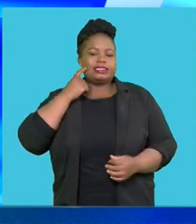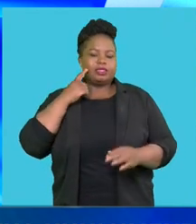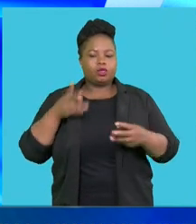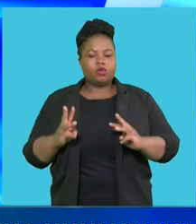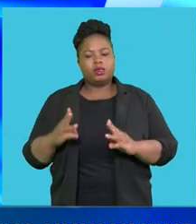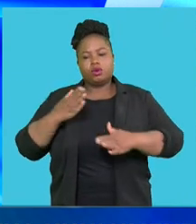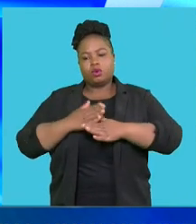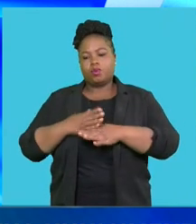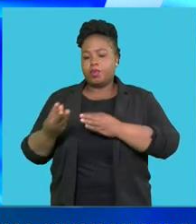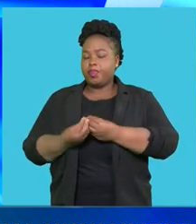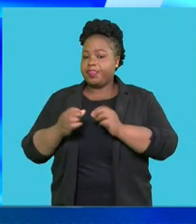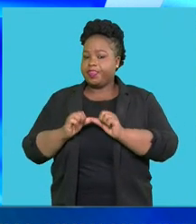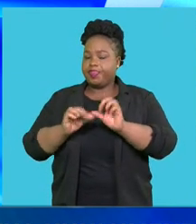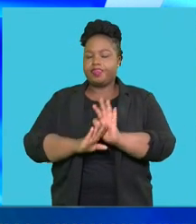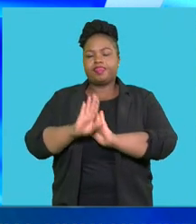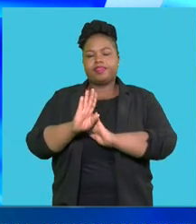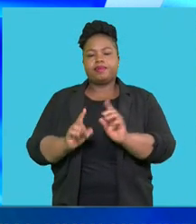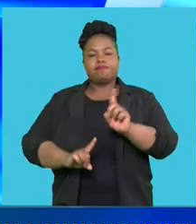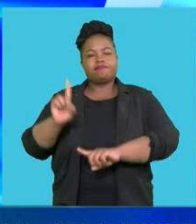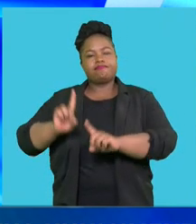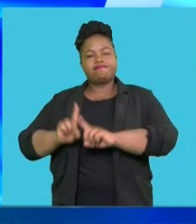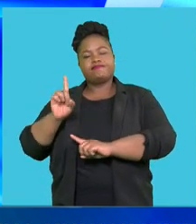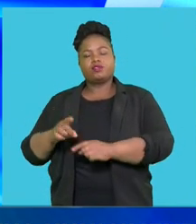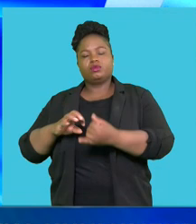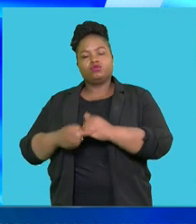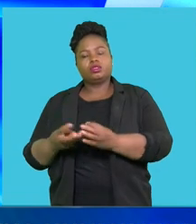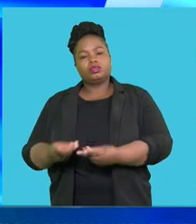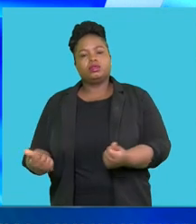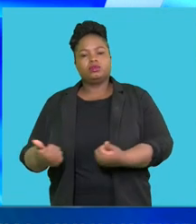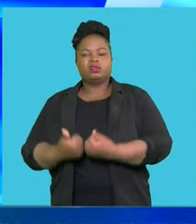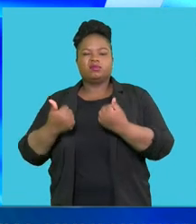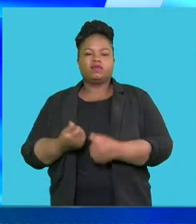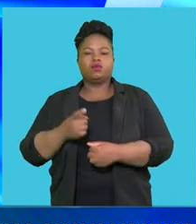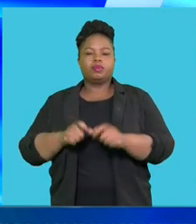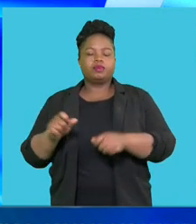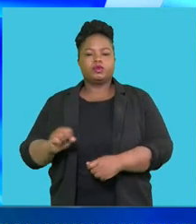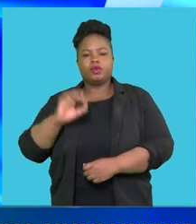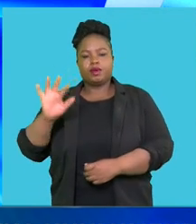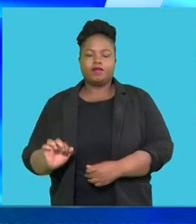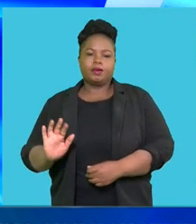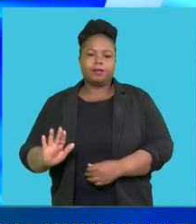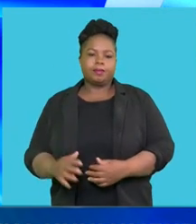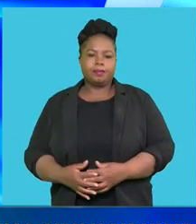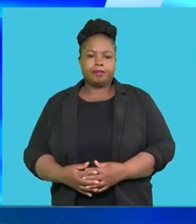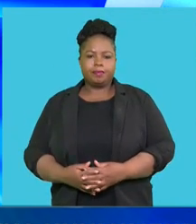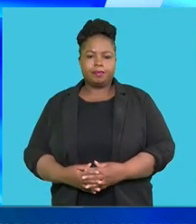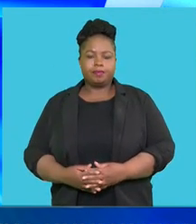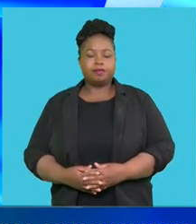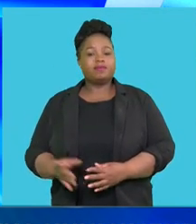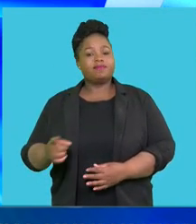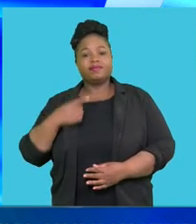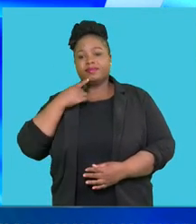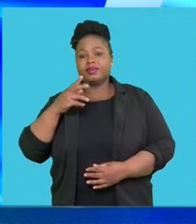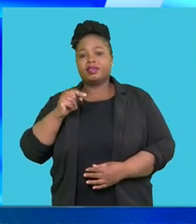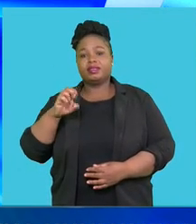benza Ezo bani mpumelelo nena manda kakulu uksa nga beza Nogu lindule ibobongka bantu basenikza mafrika gule sisikati Utige